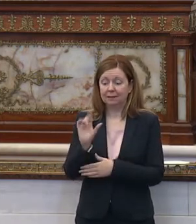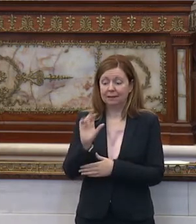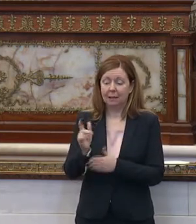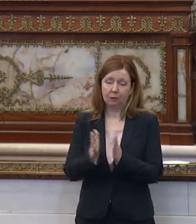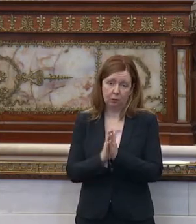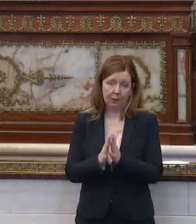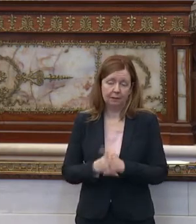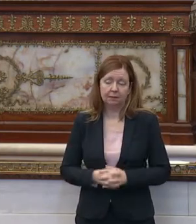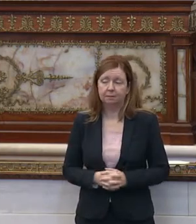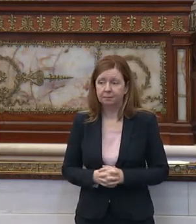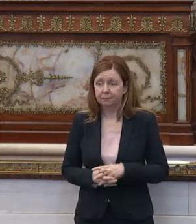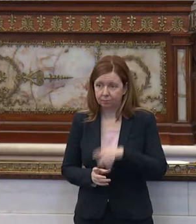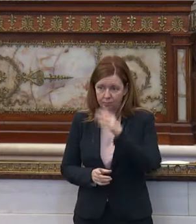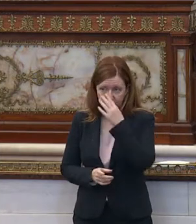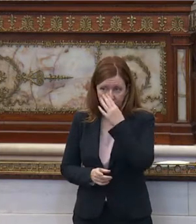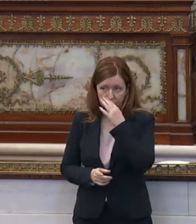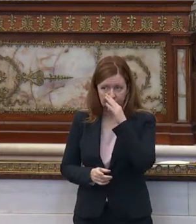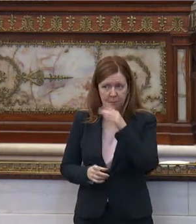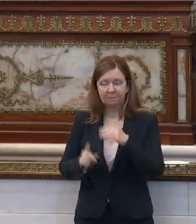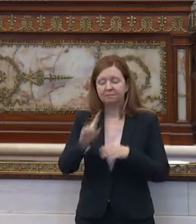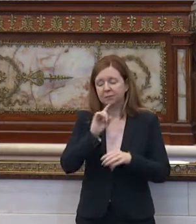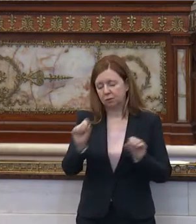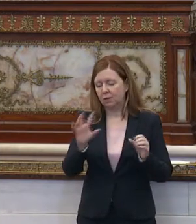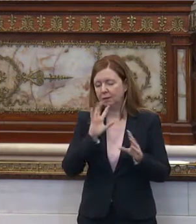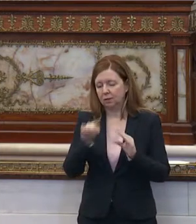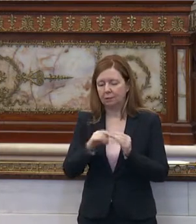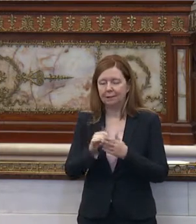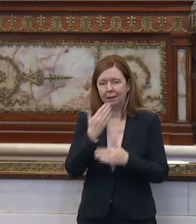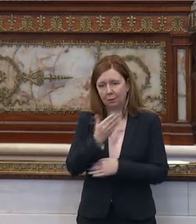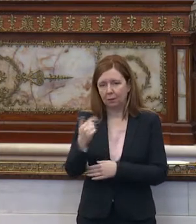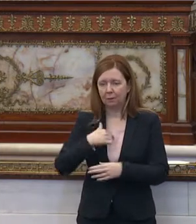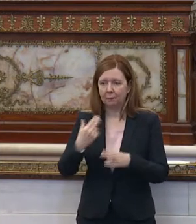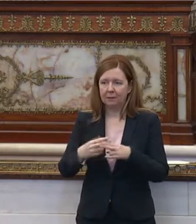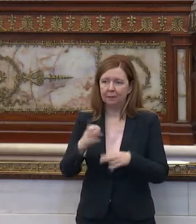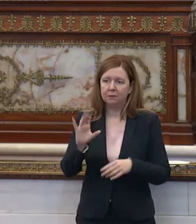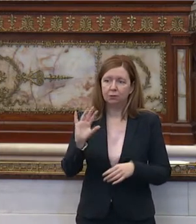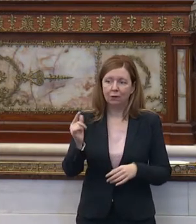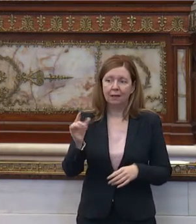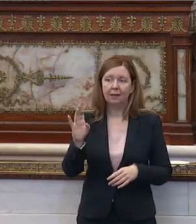request. Sure, I can talk to that. Good morning. My name is Craig